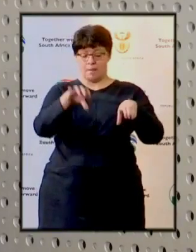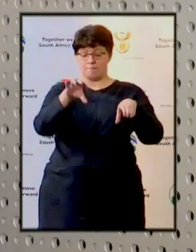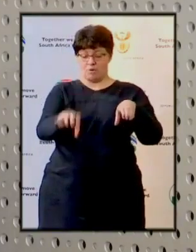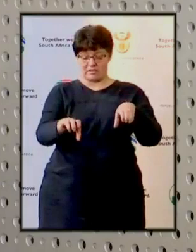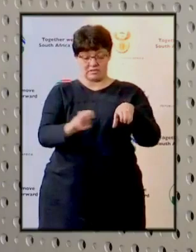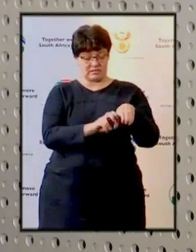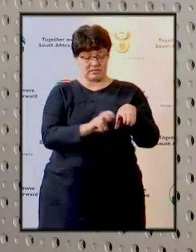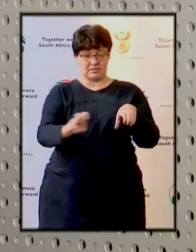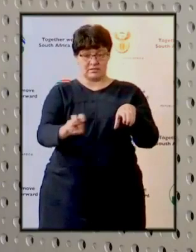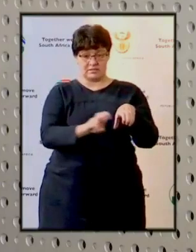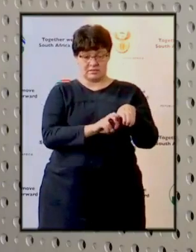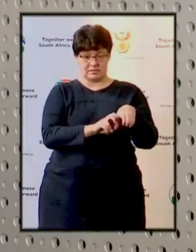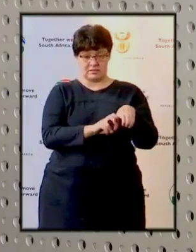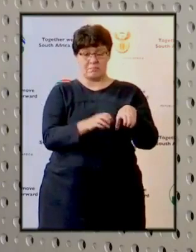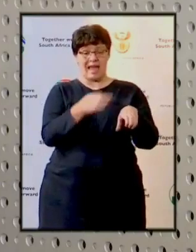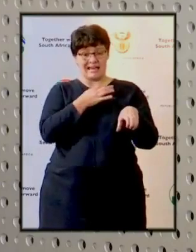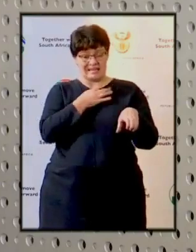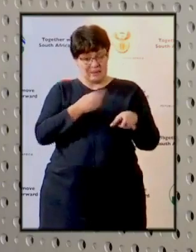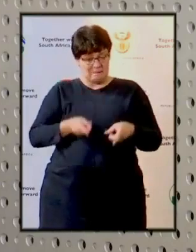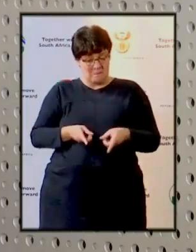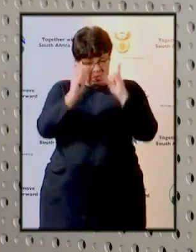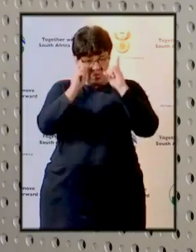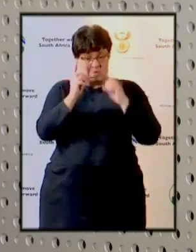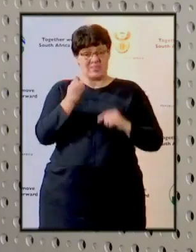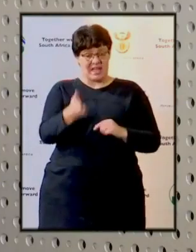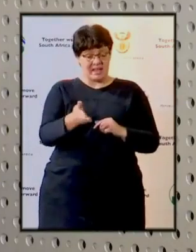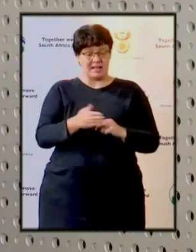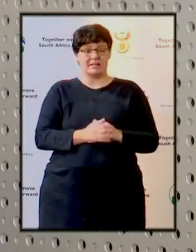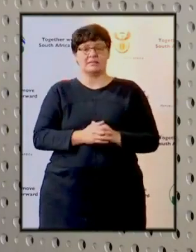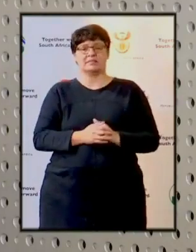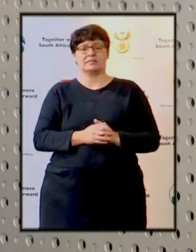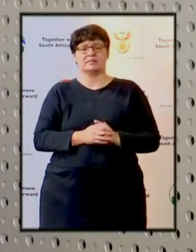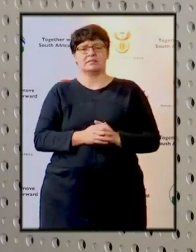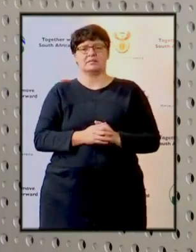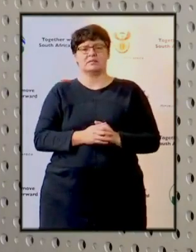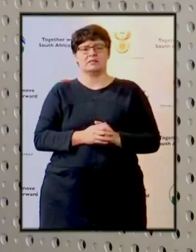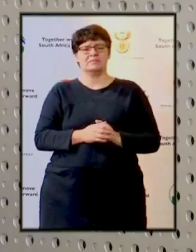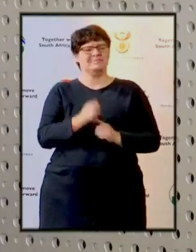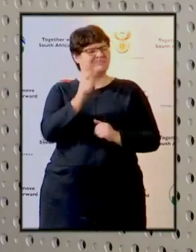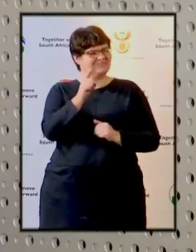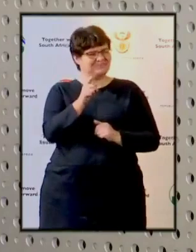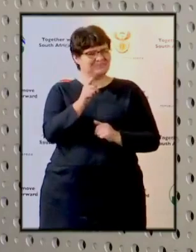and the risks that are inherent in that, I think